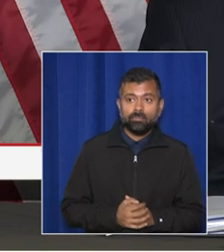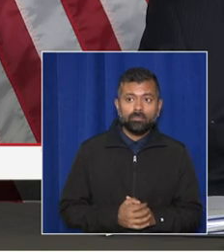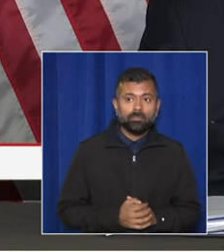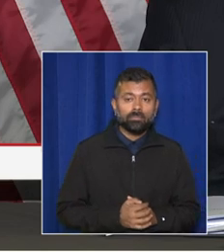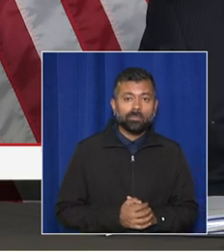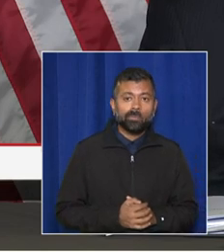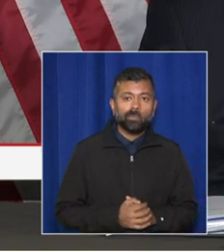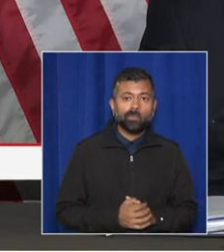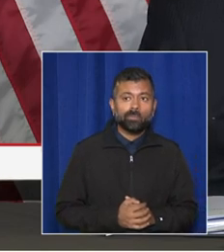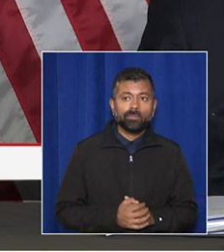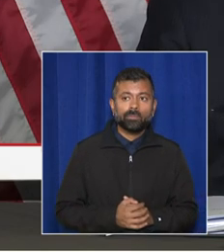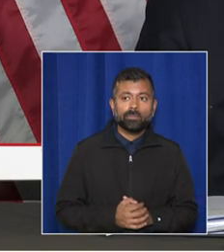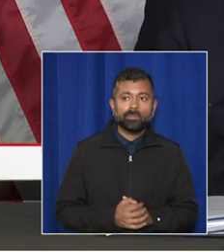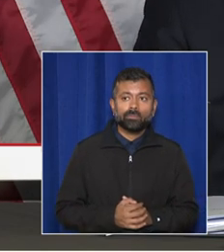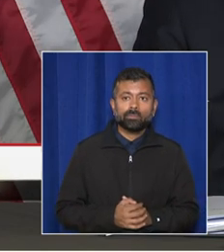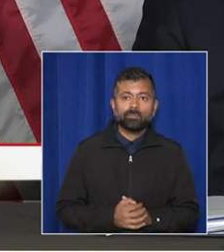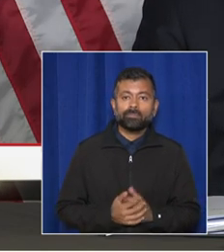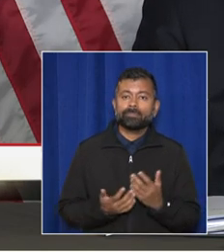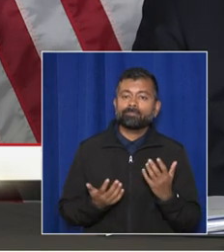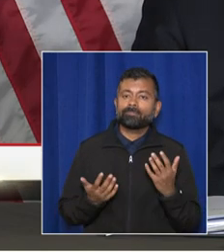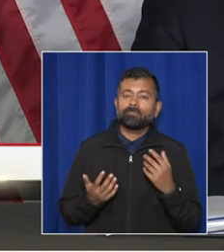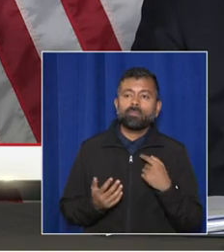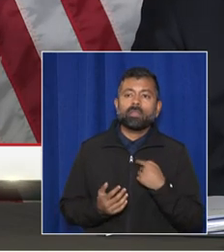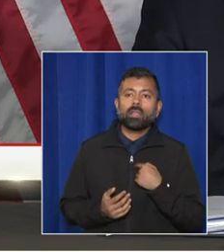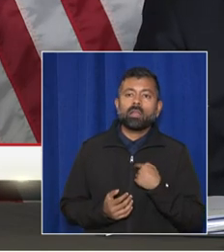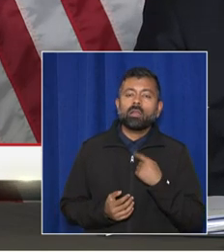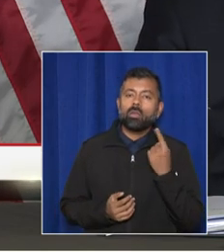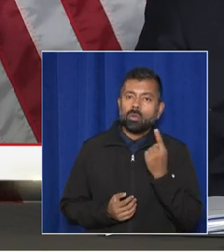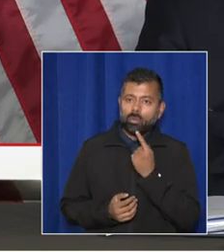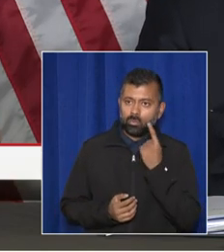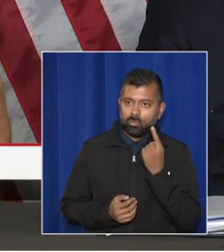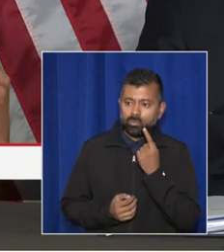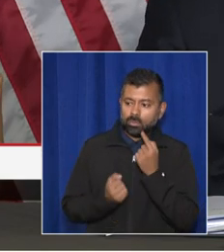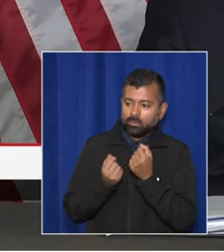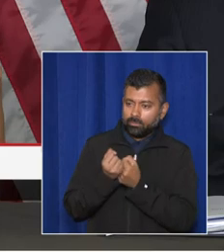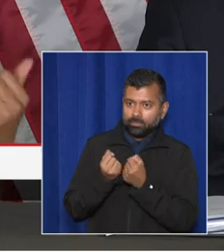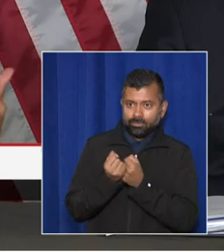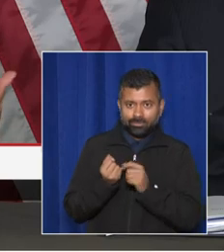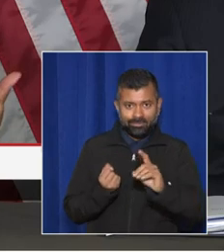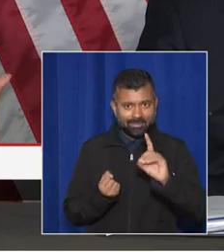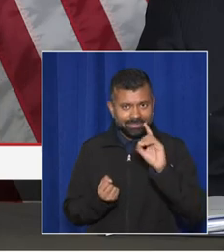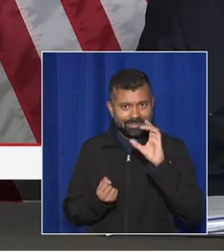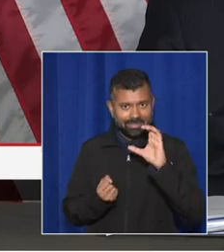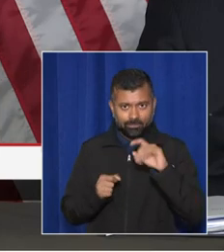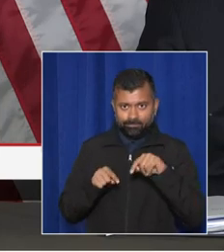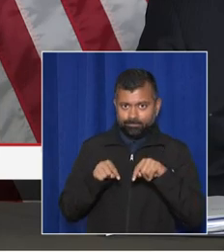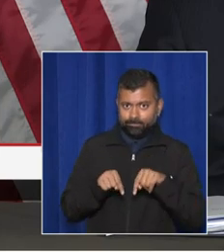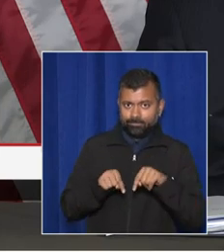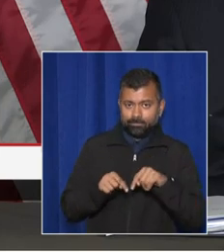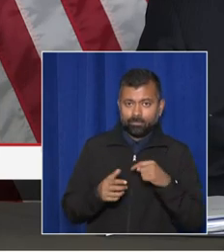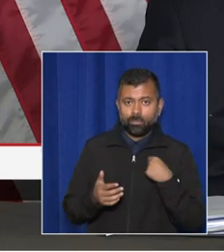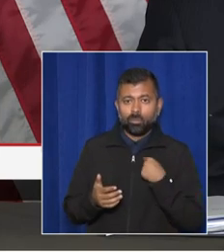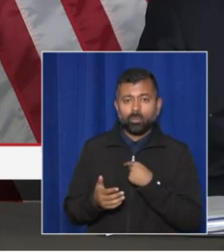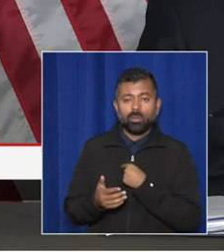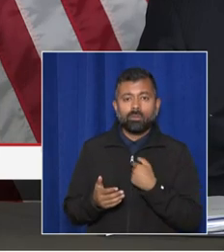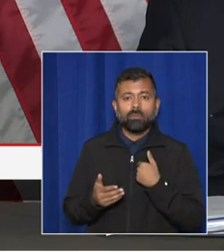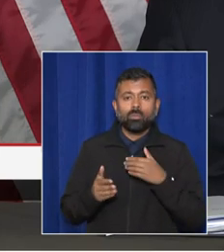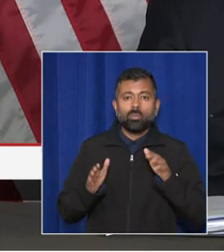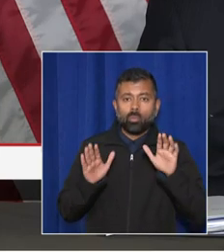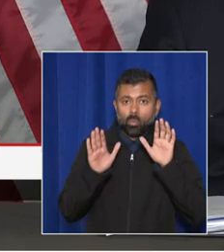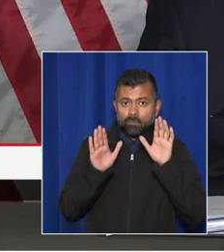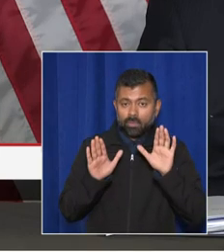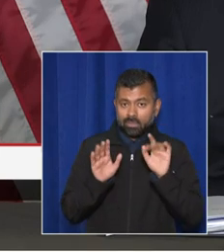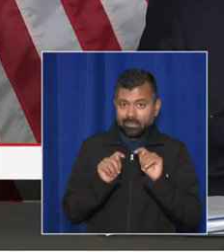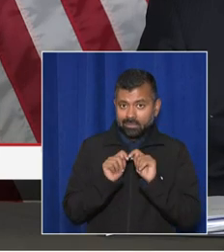I always make the case for DC. I always do. We have an amazing team. Our team